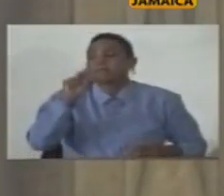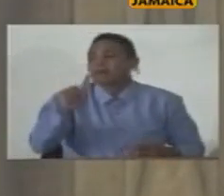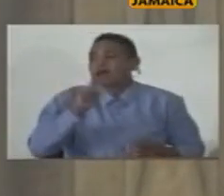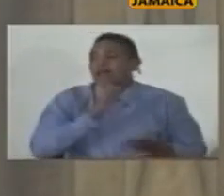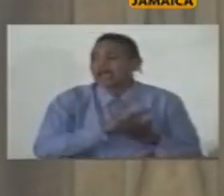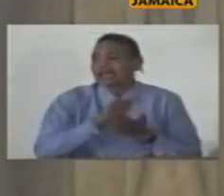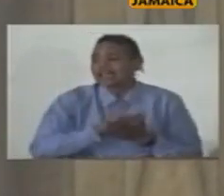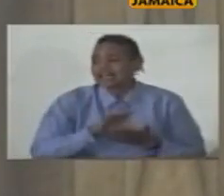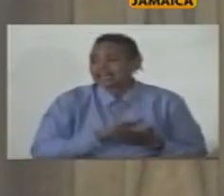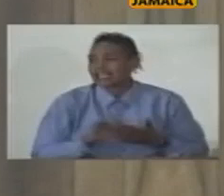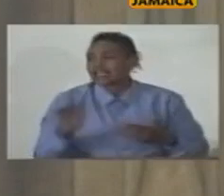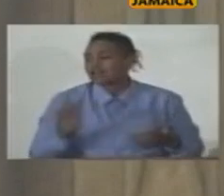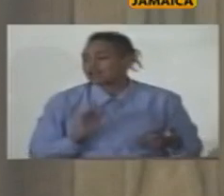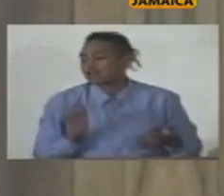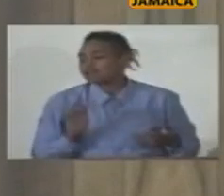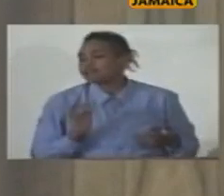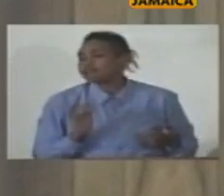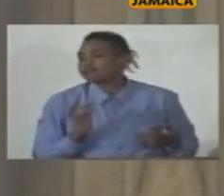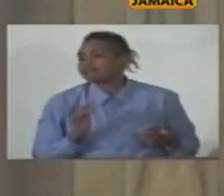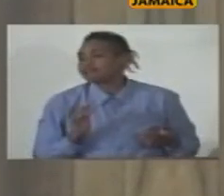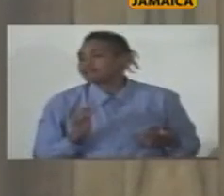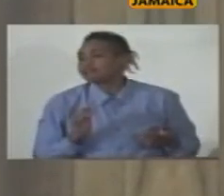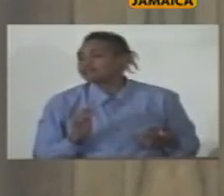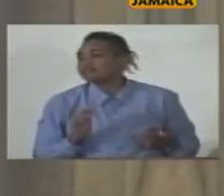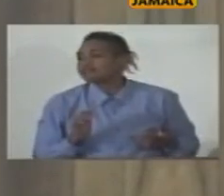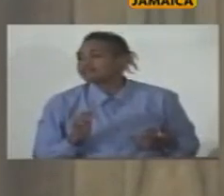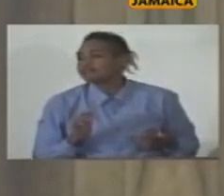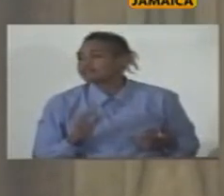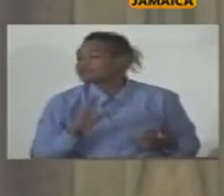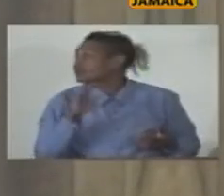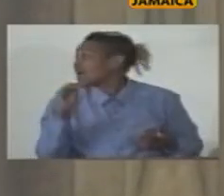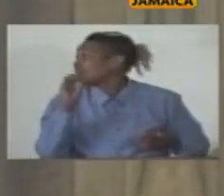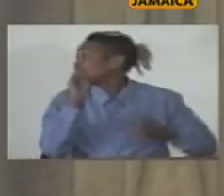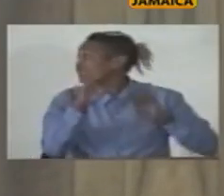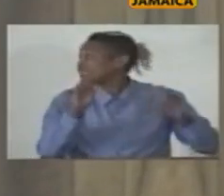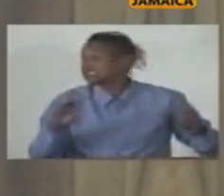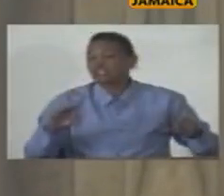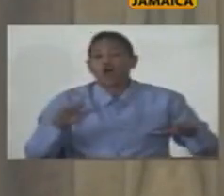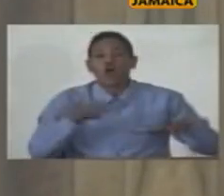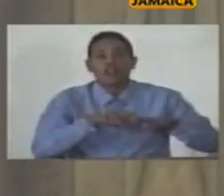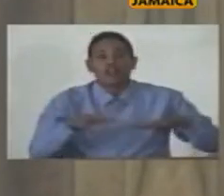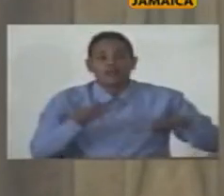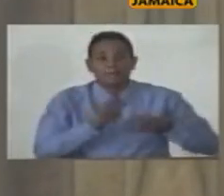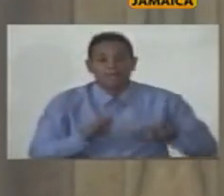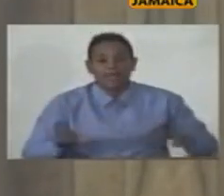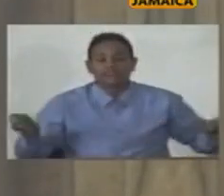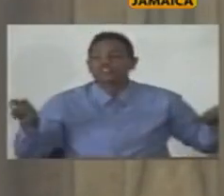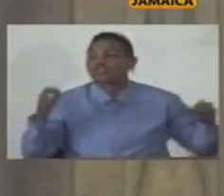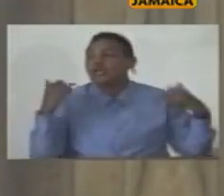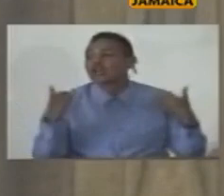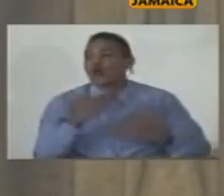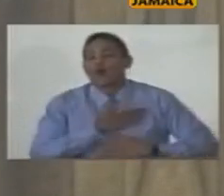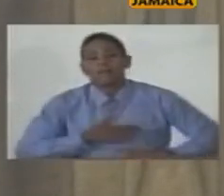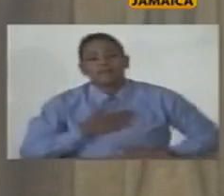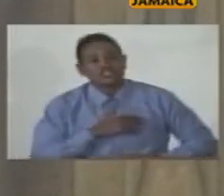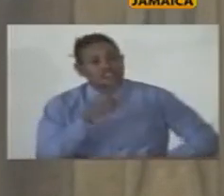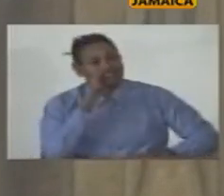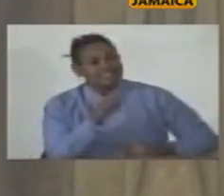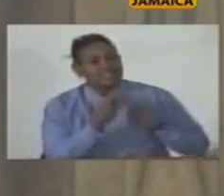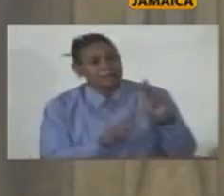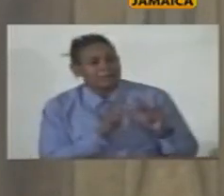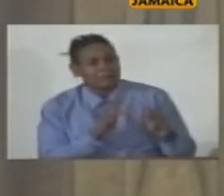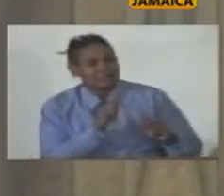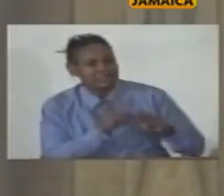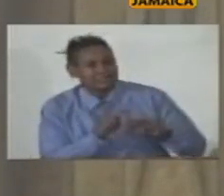Road and install benches, and it is now a pleasure to see people sitting on